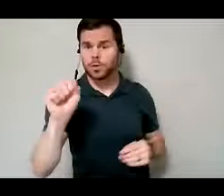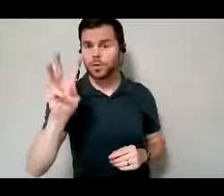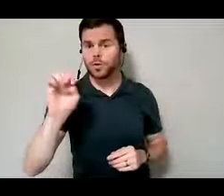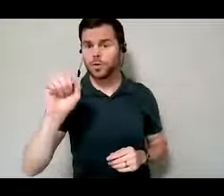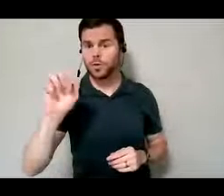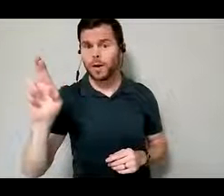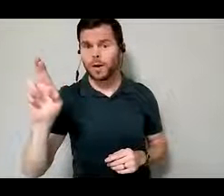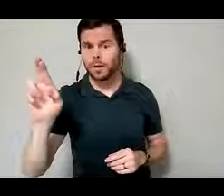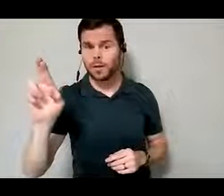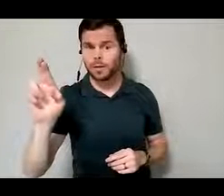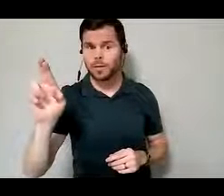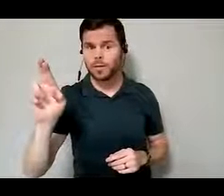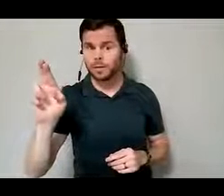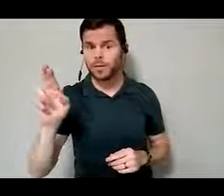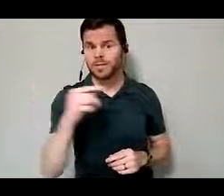sure their counselors.